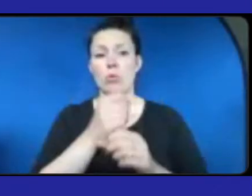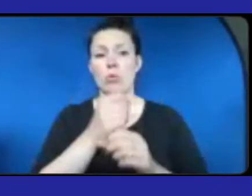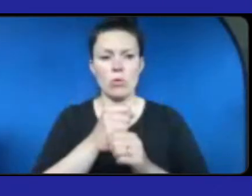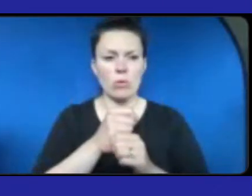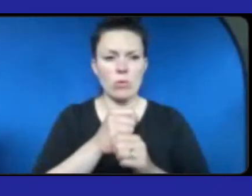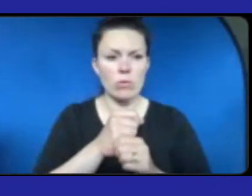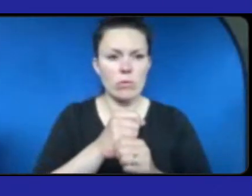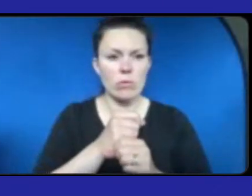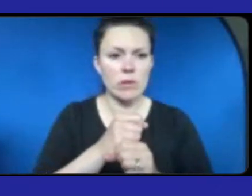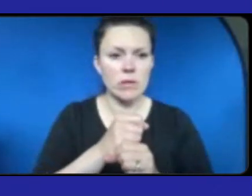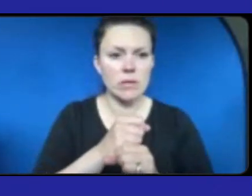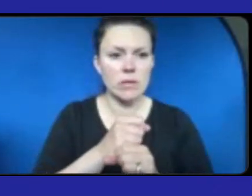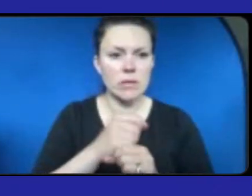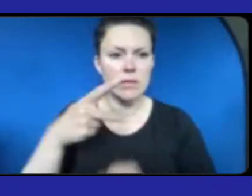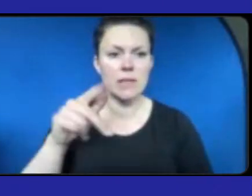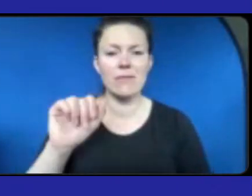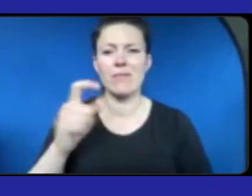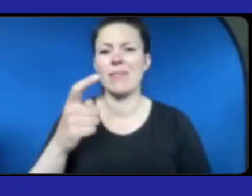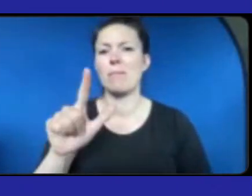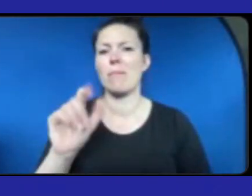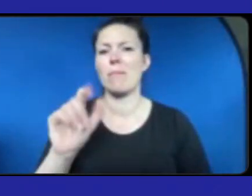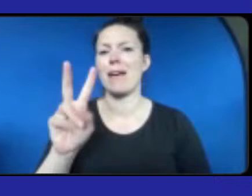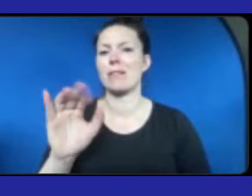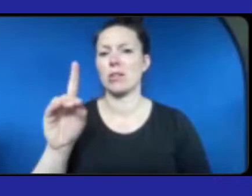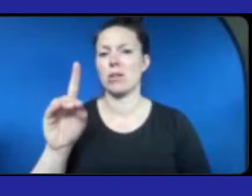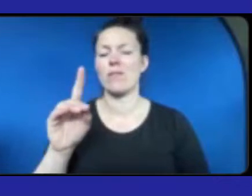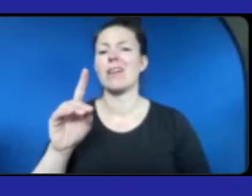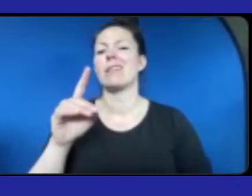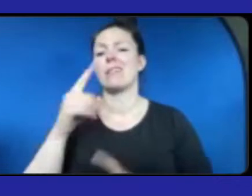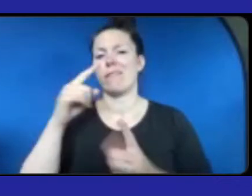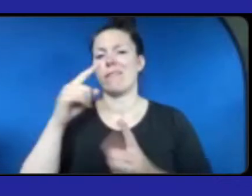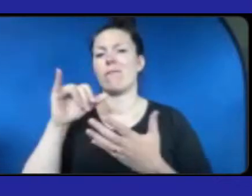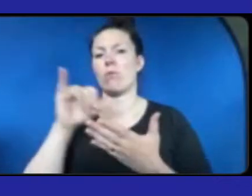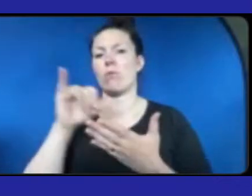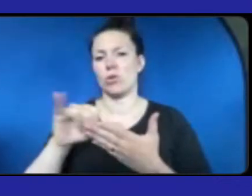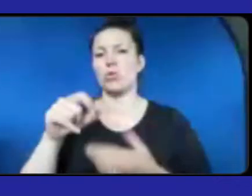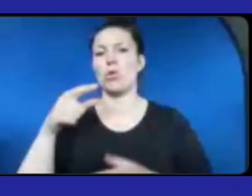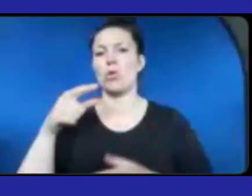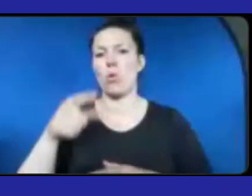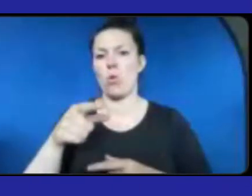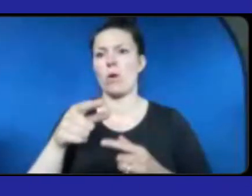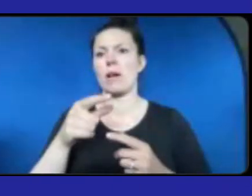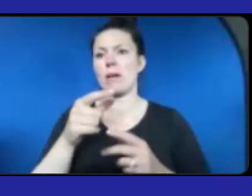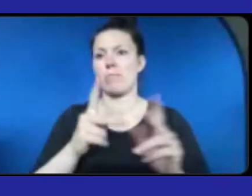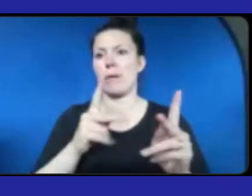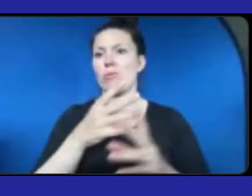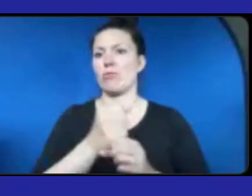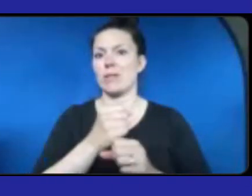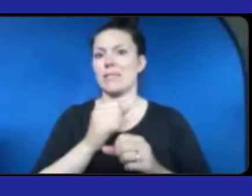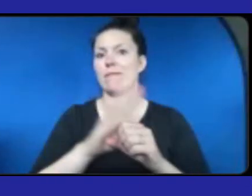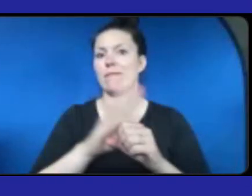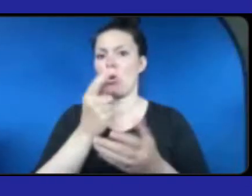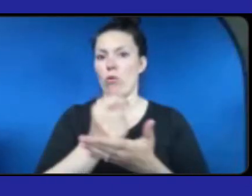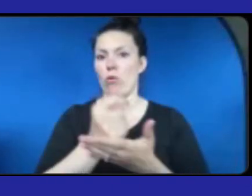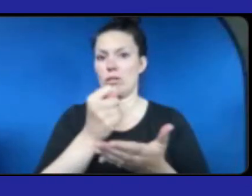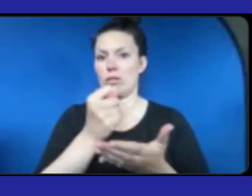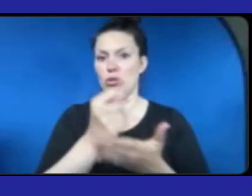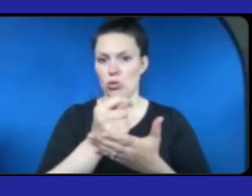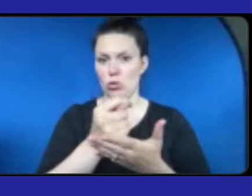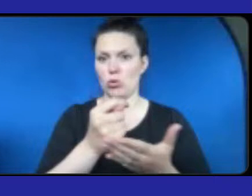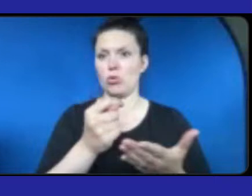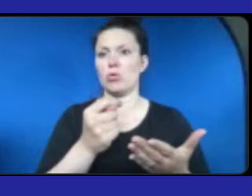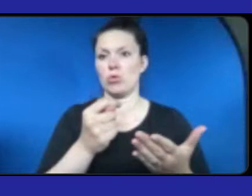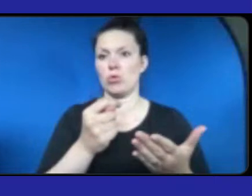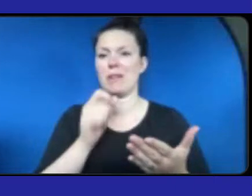you know, we're a primary place where New Yorkers get COVID treatment, whether or not they are actually normally our